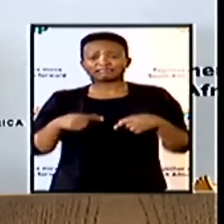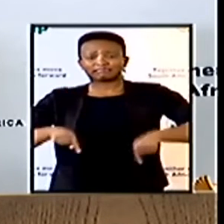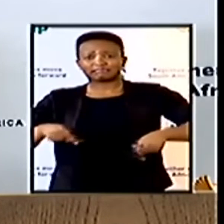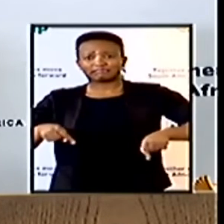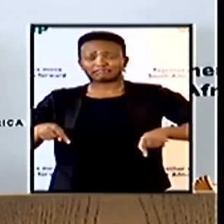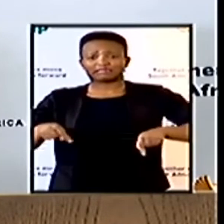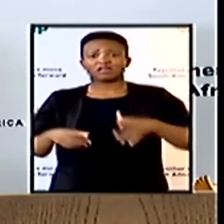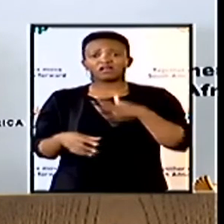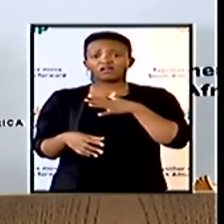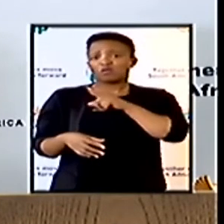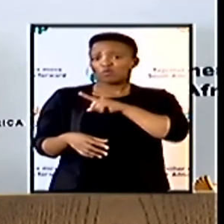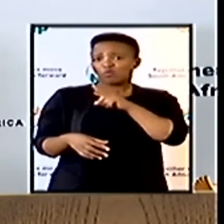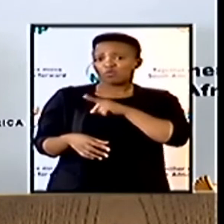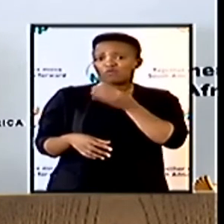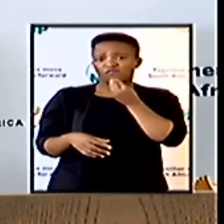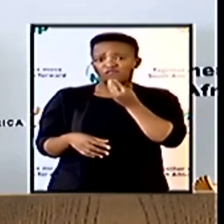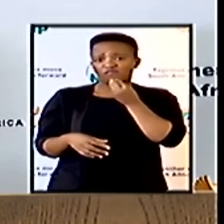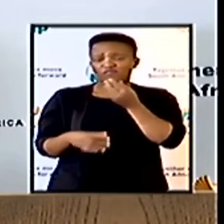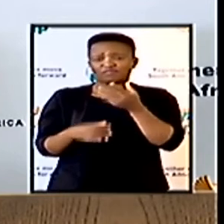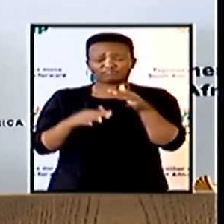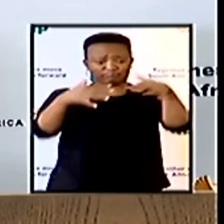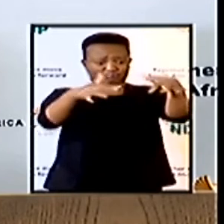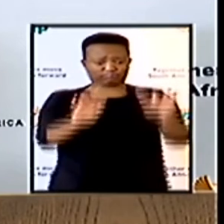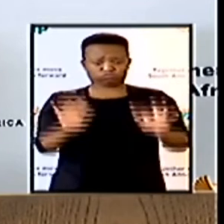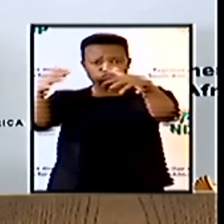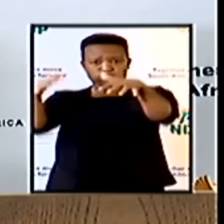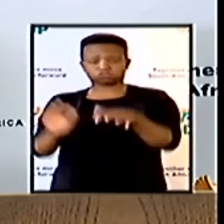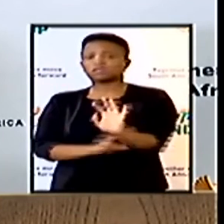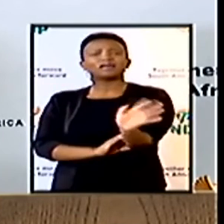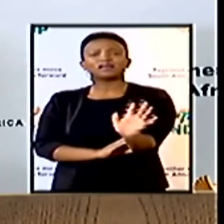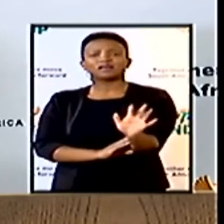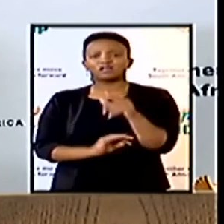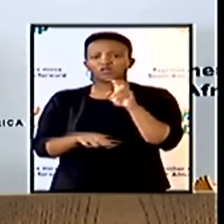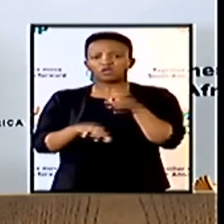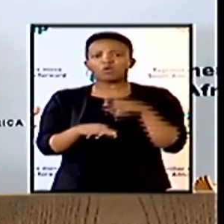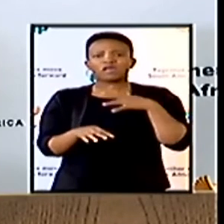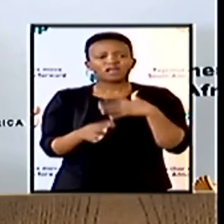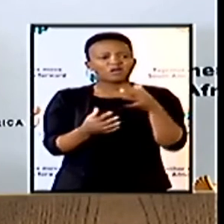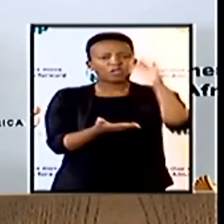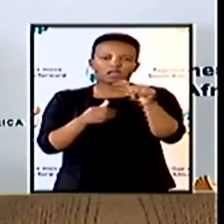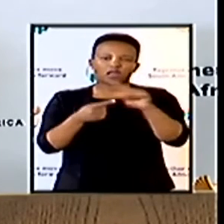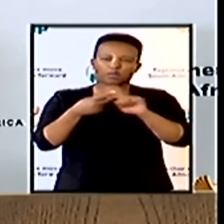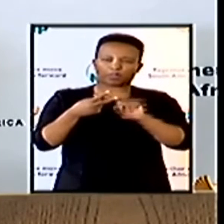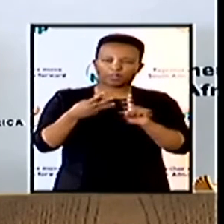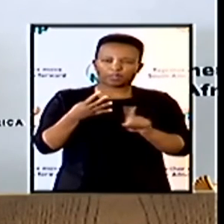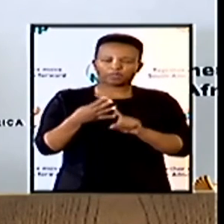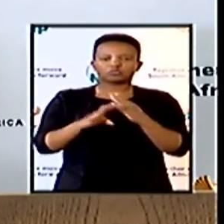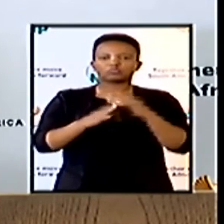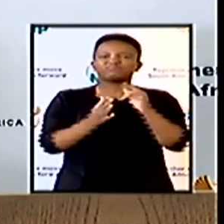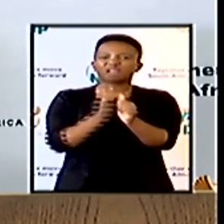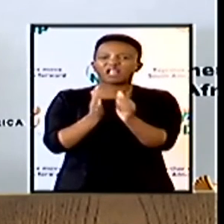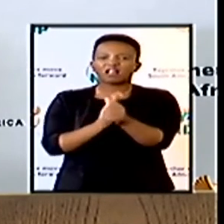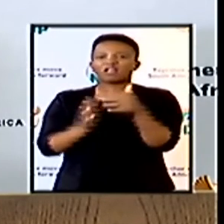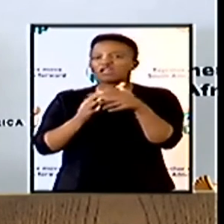such buying only serves to create artificial shortages in our food supply chain. The